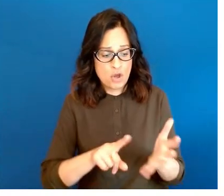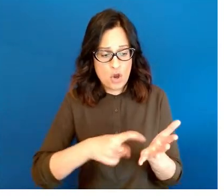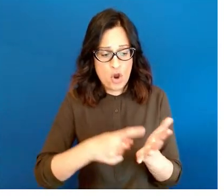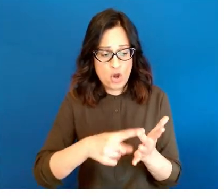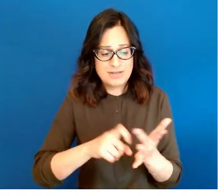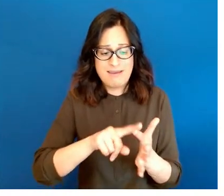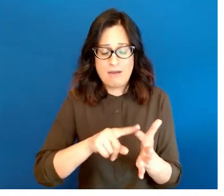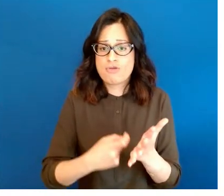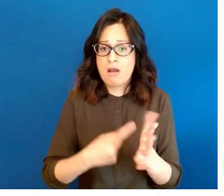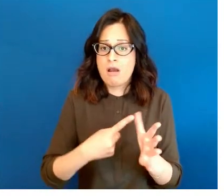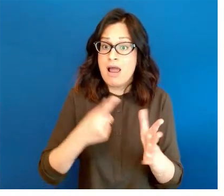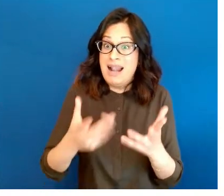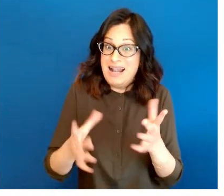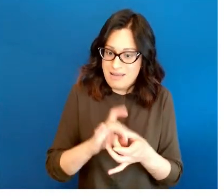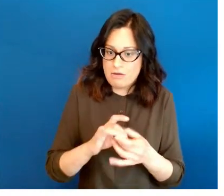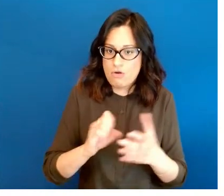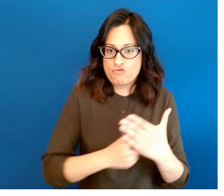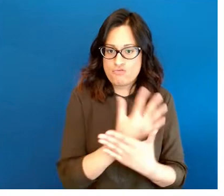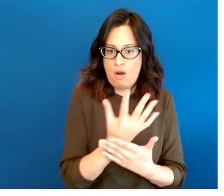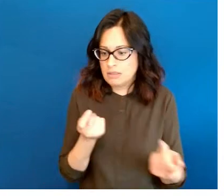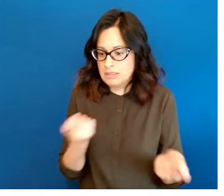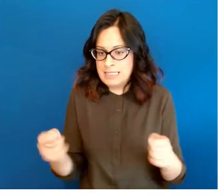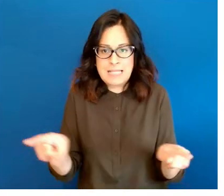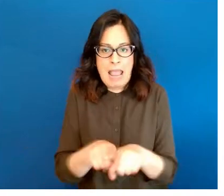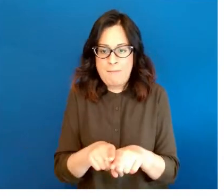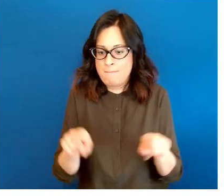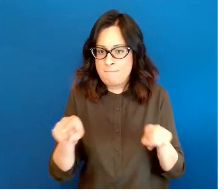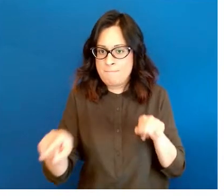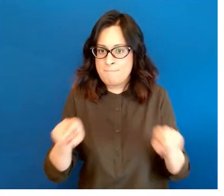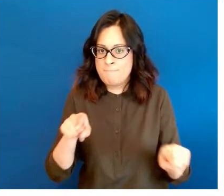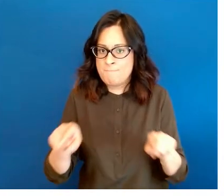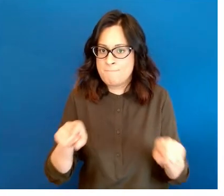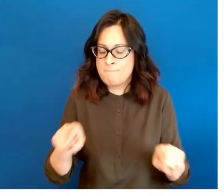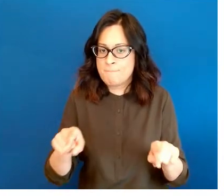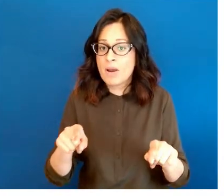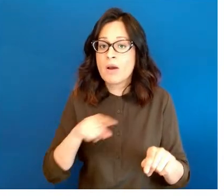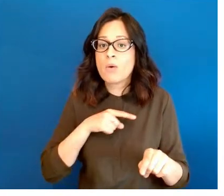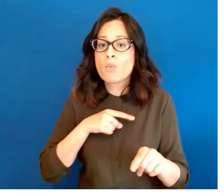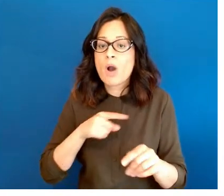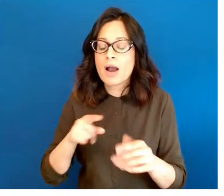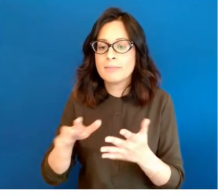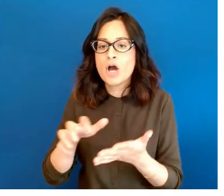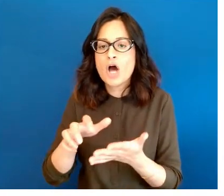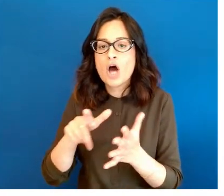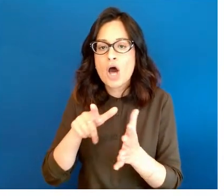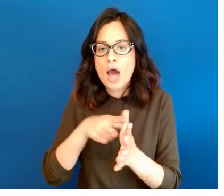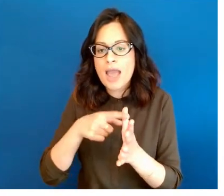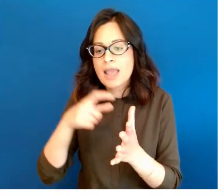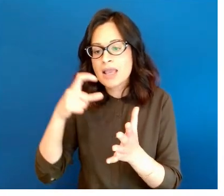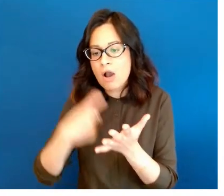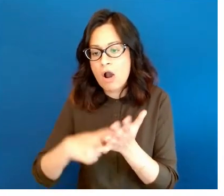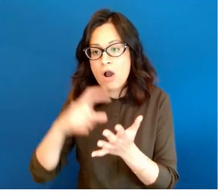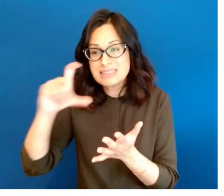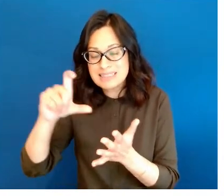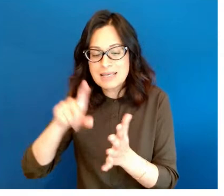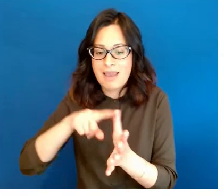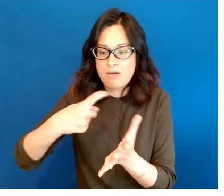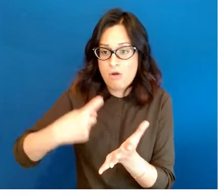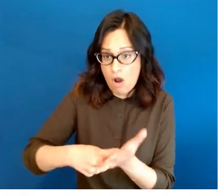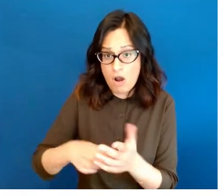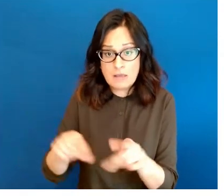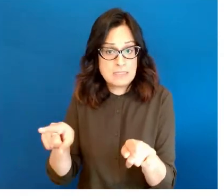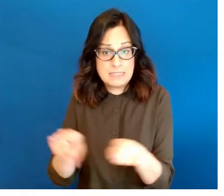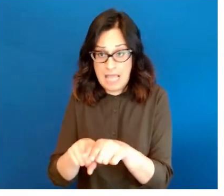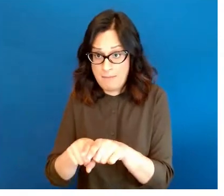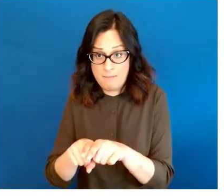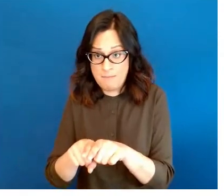grass. And this is the same as allergic conjunctivitis and allergic rhinitis in relationship